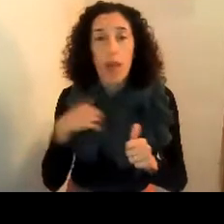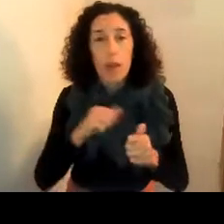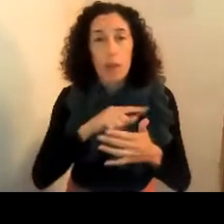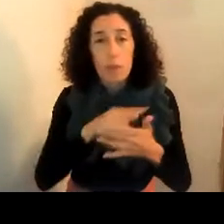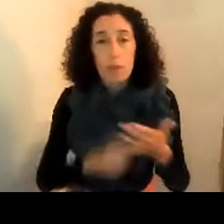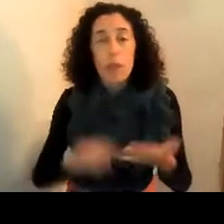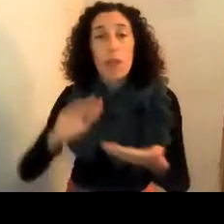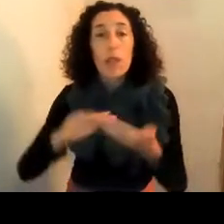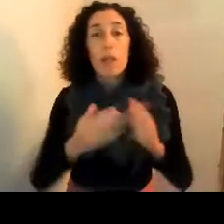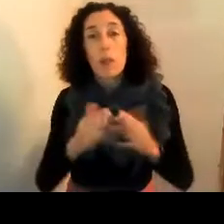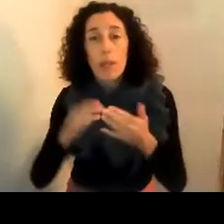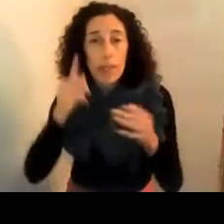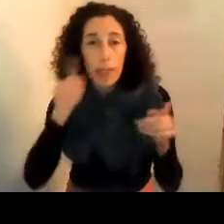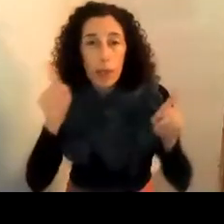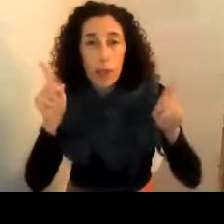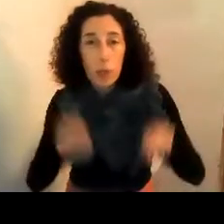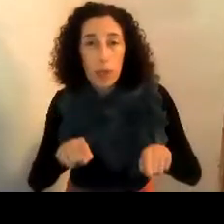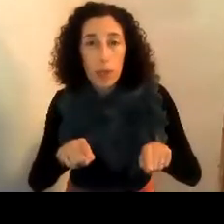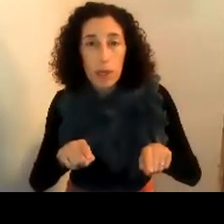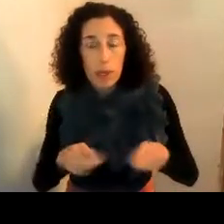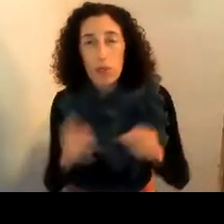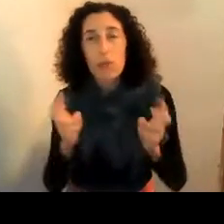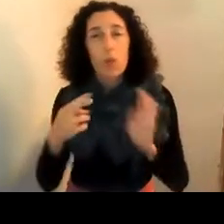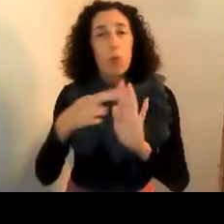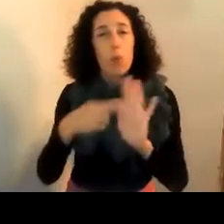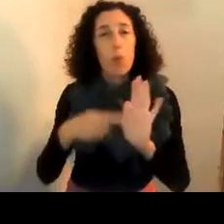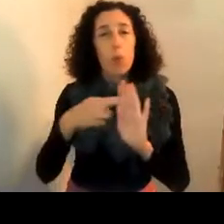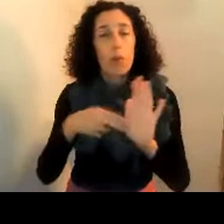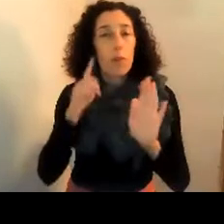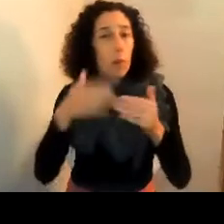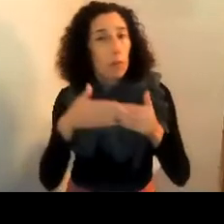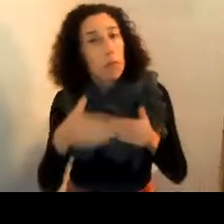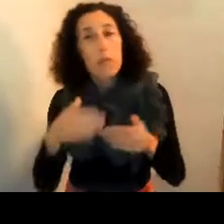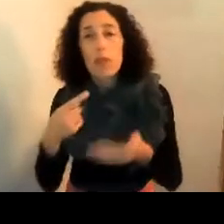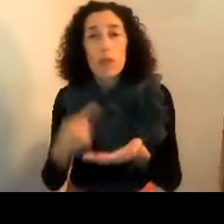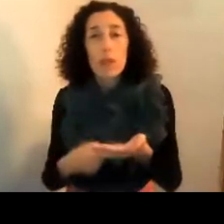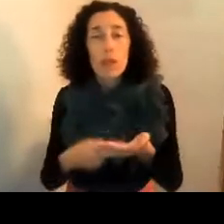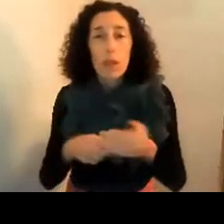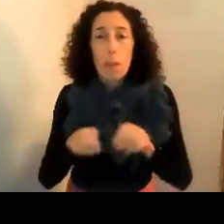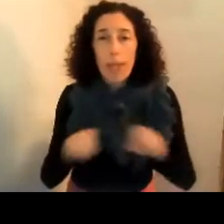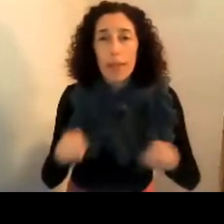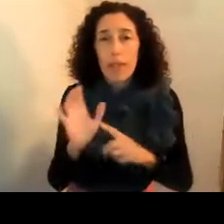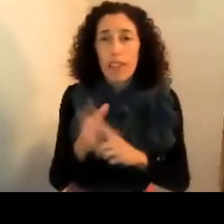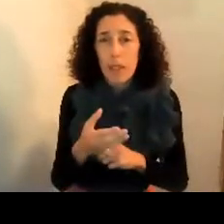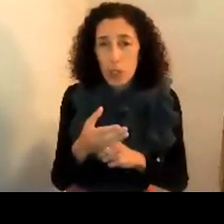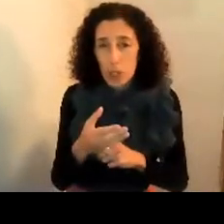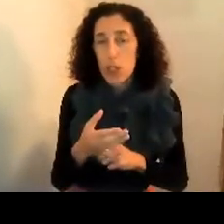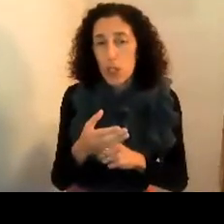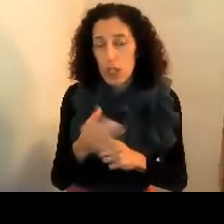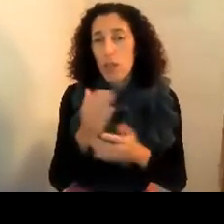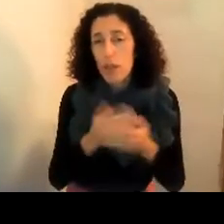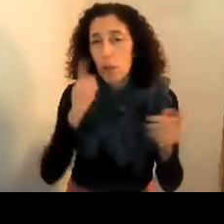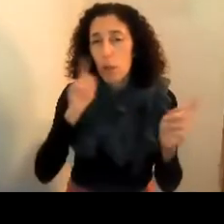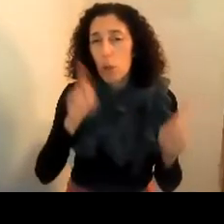those agreements are going to guide the way that we interact, all of us together, the way that we interact as panelists and with me as a moderator. And when you